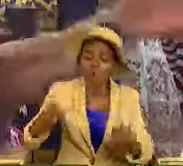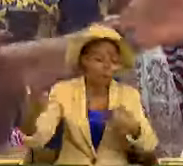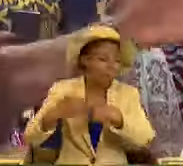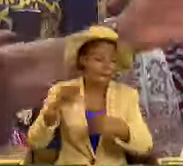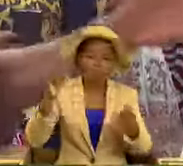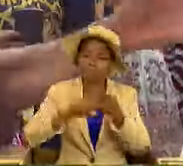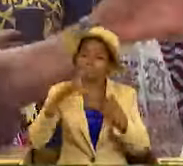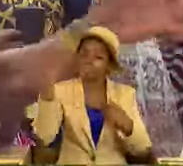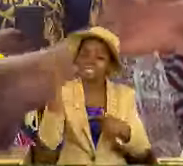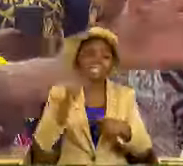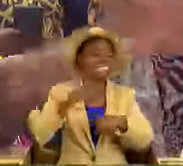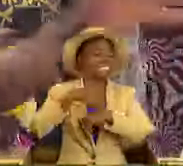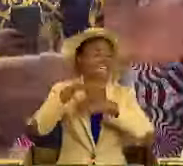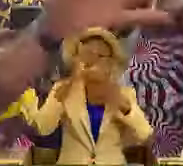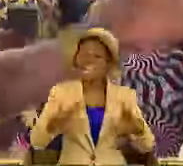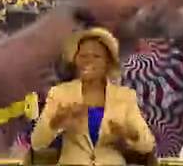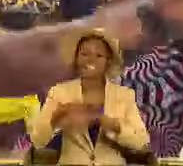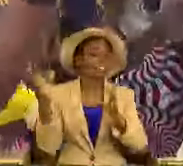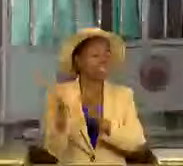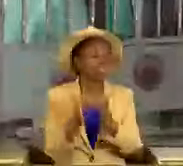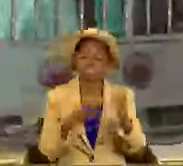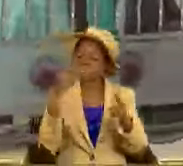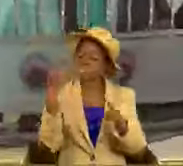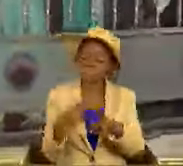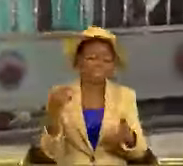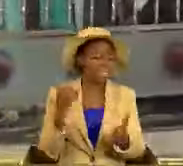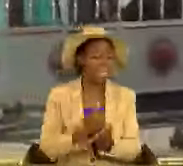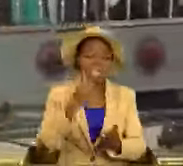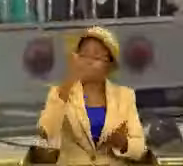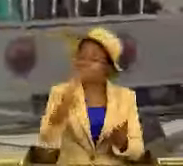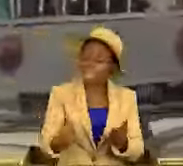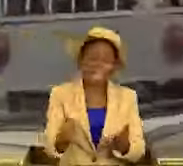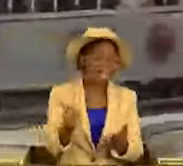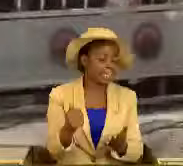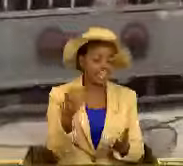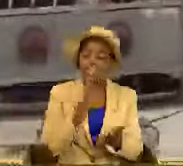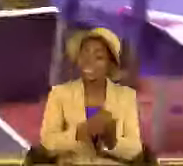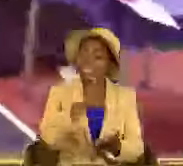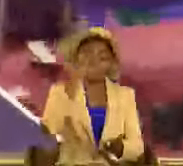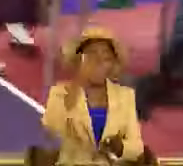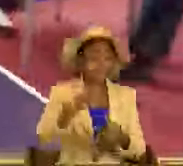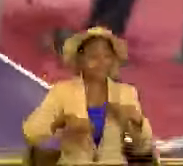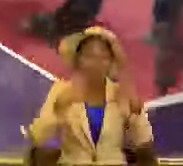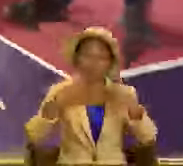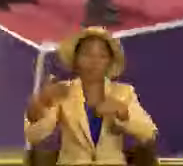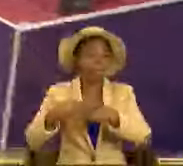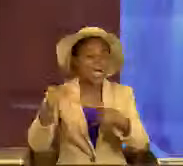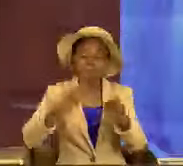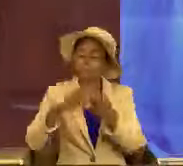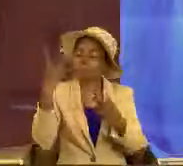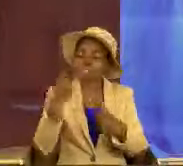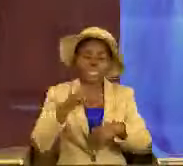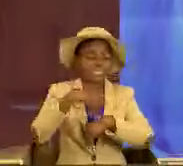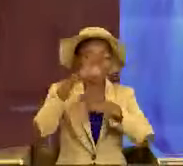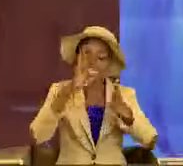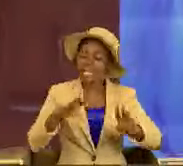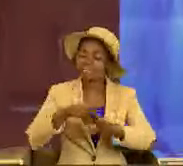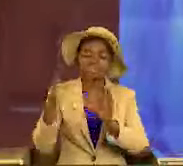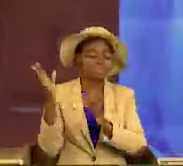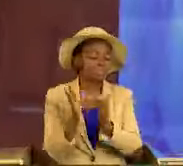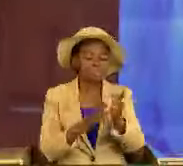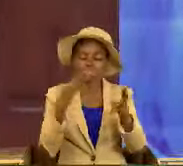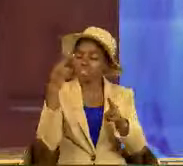of Jesus back fire in the name of Jesus back fire in the name of Jesus